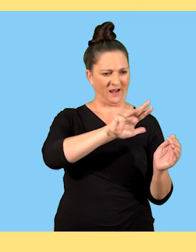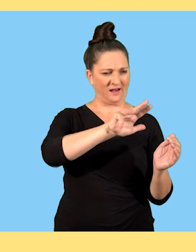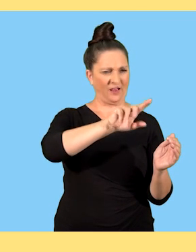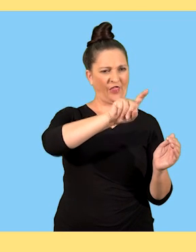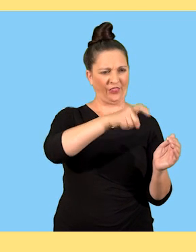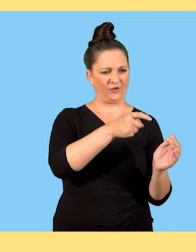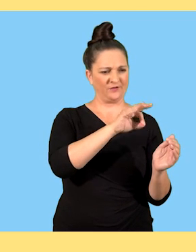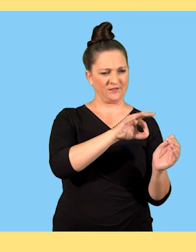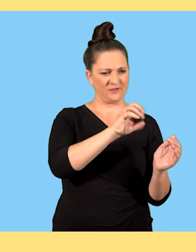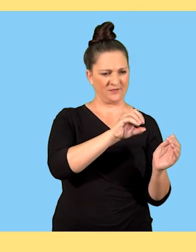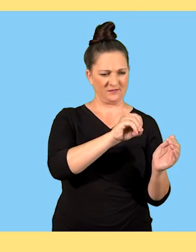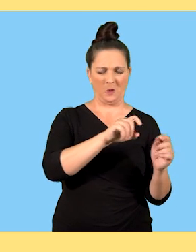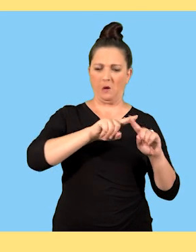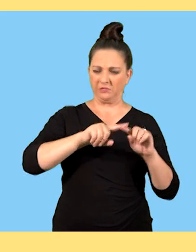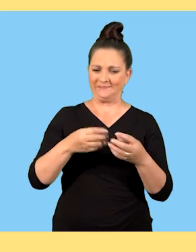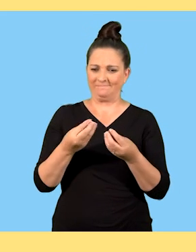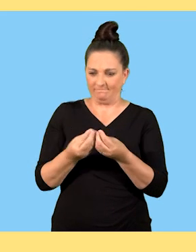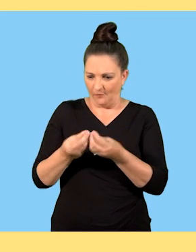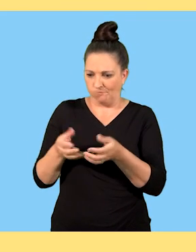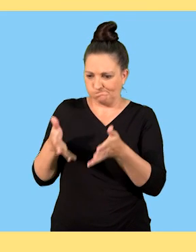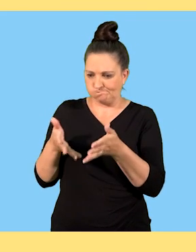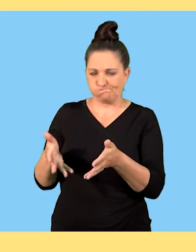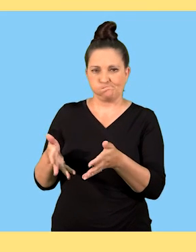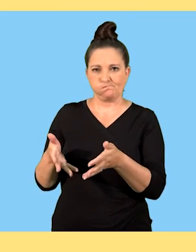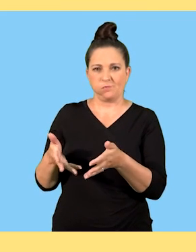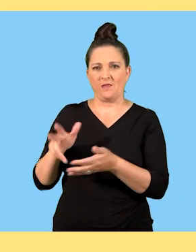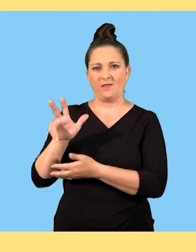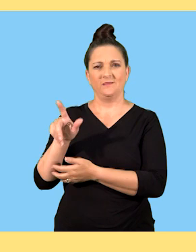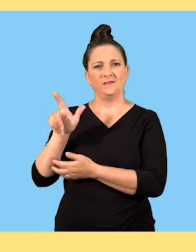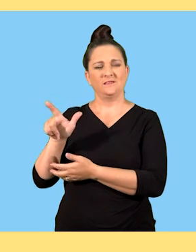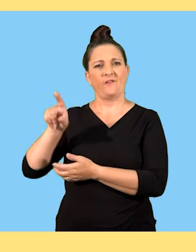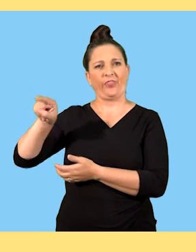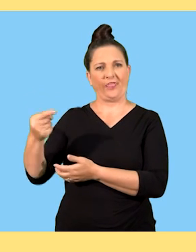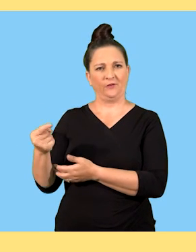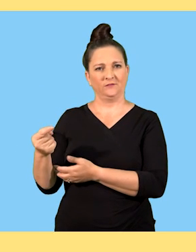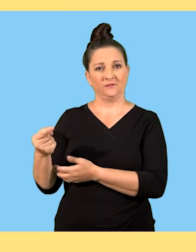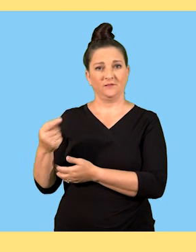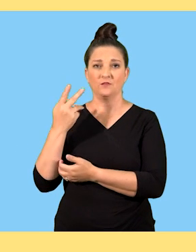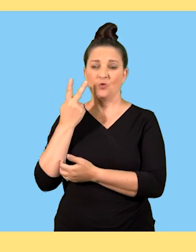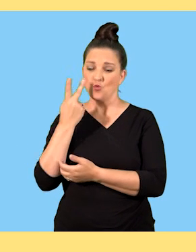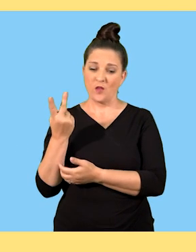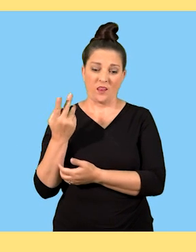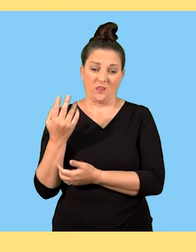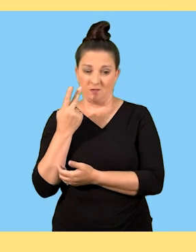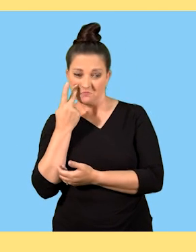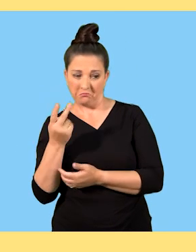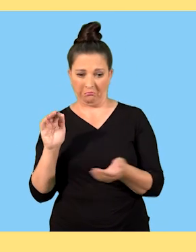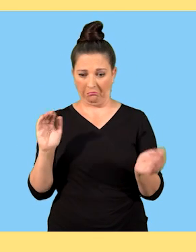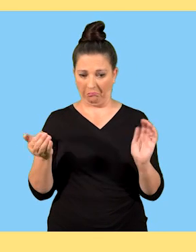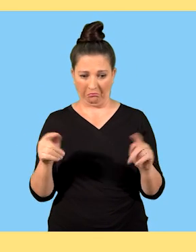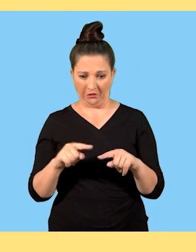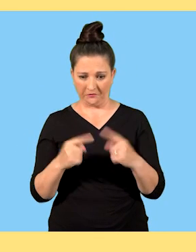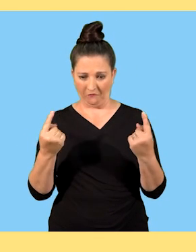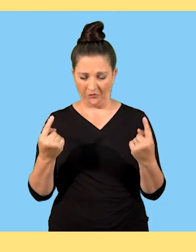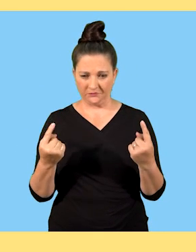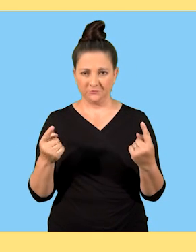89,300. But according to the physical stock taking, we have 87,000. So if we get the difference between